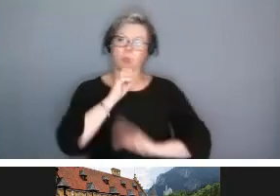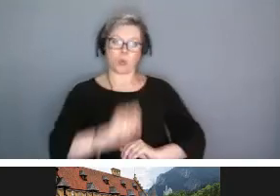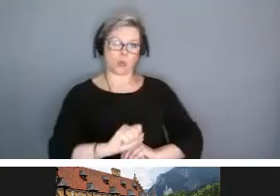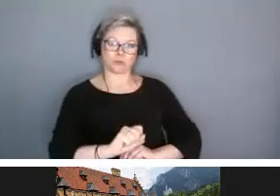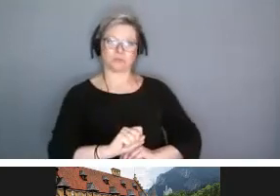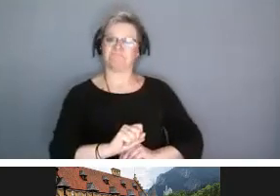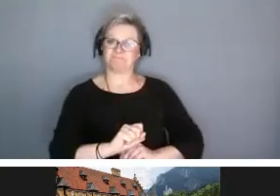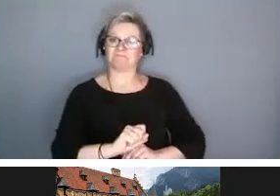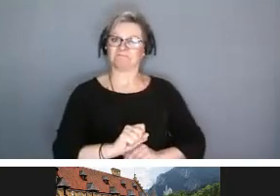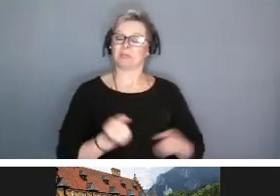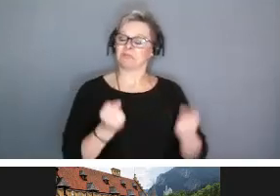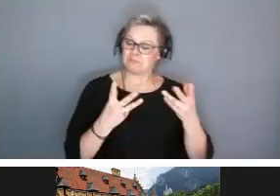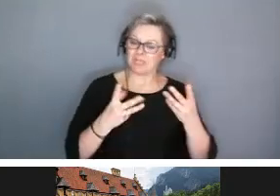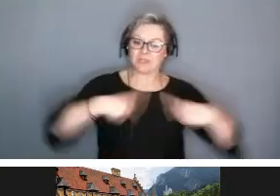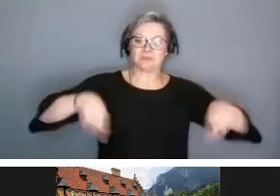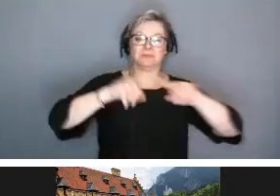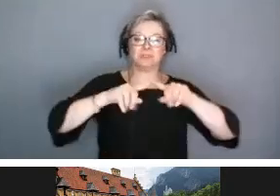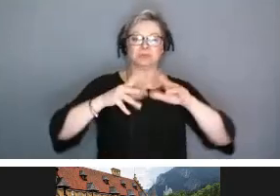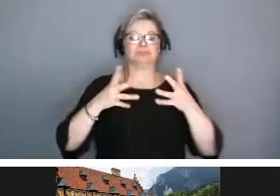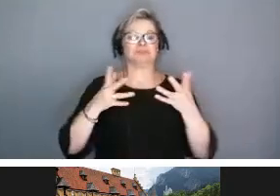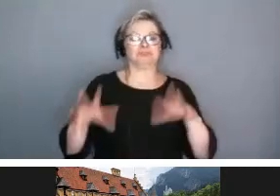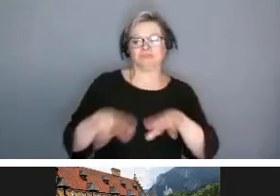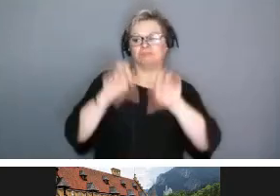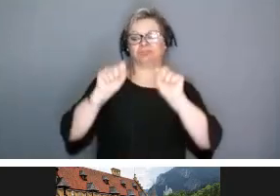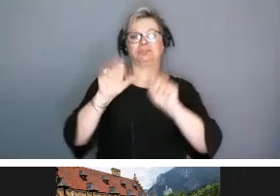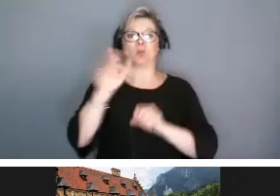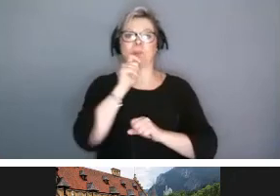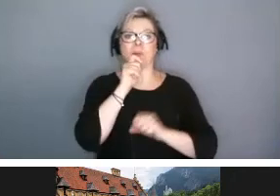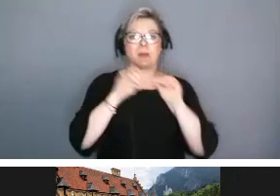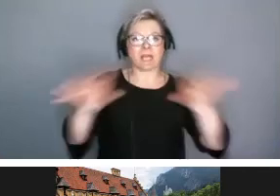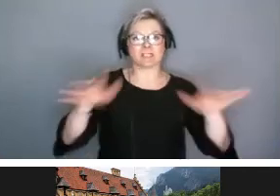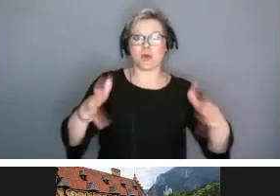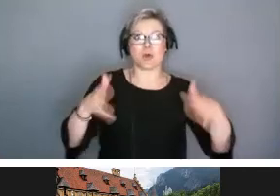embedded into many of your podcasts that you have developed as well. So